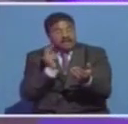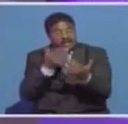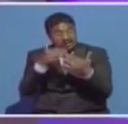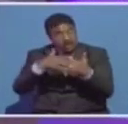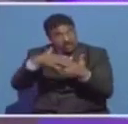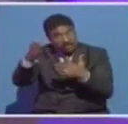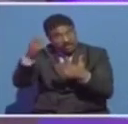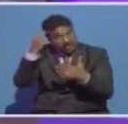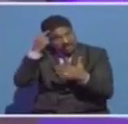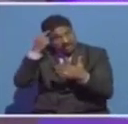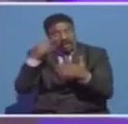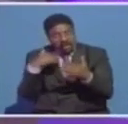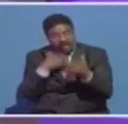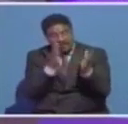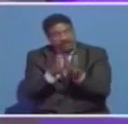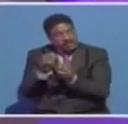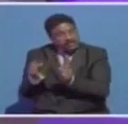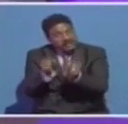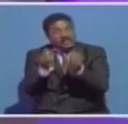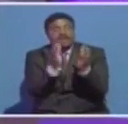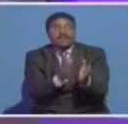a strategic plan to revamp the